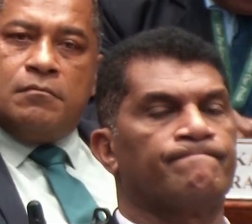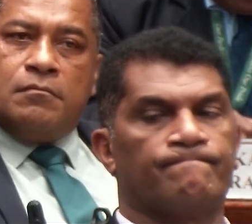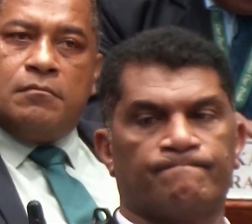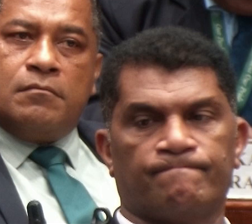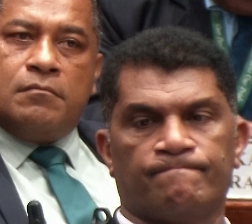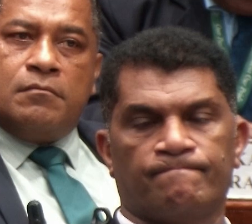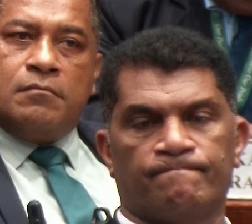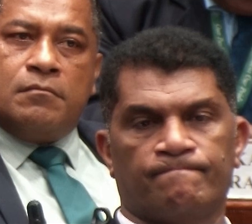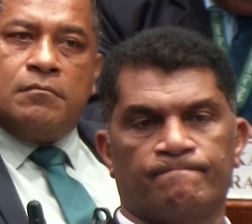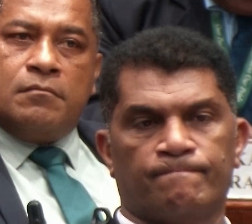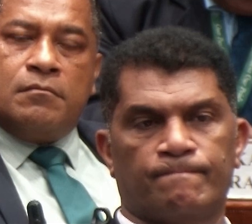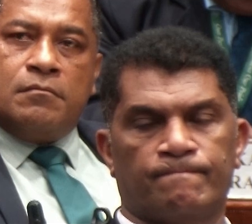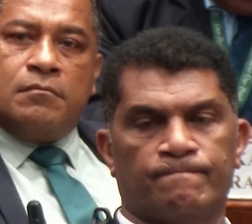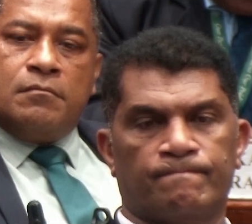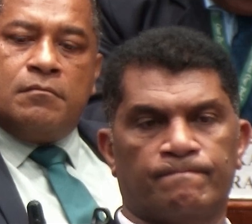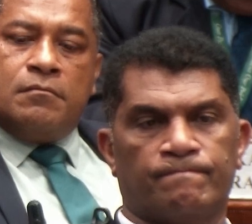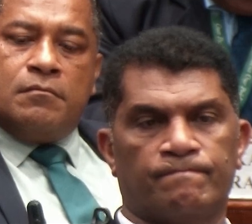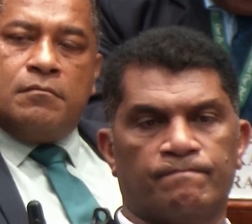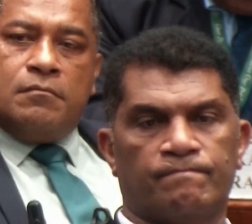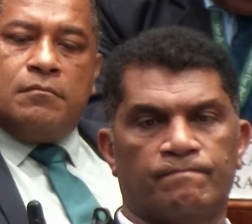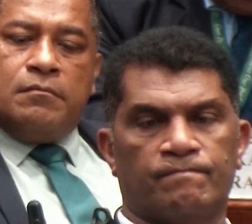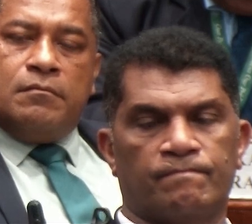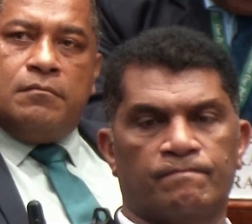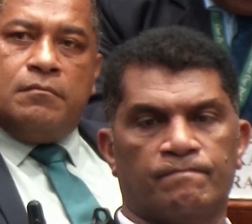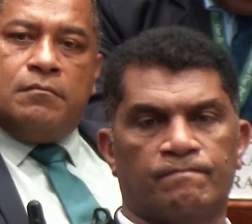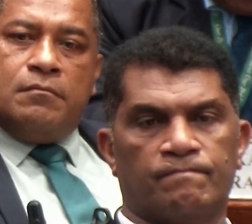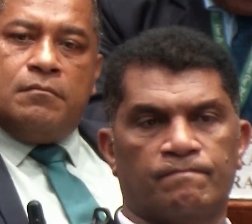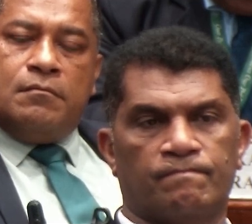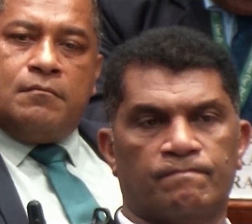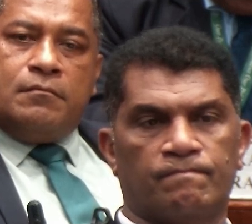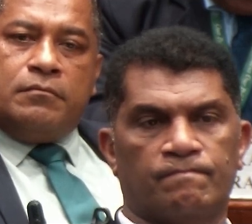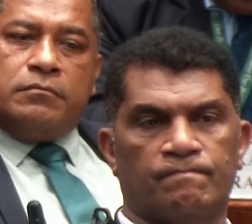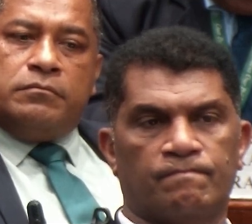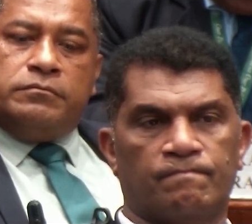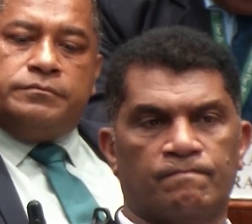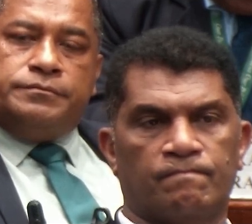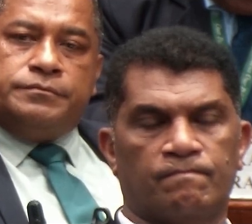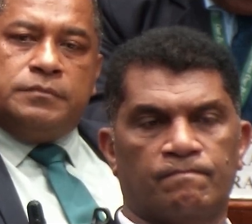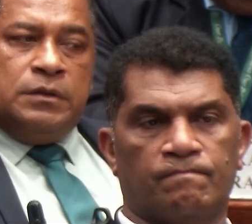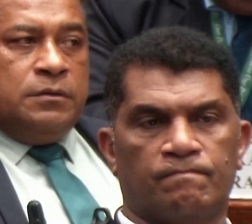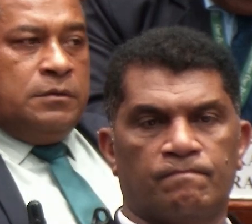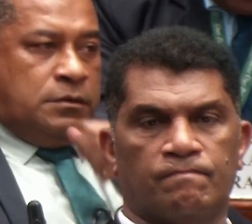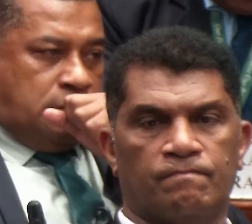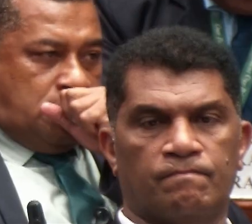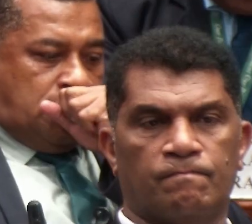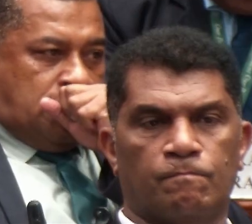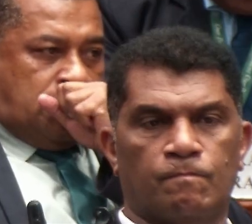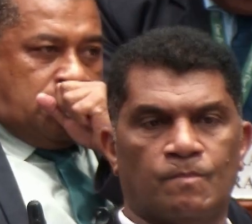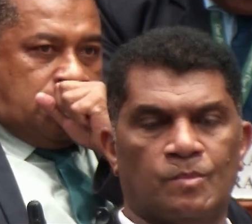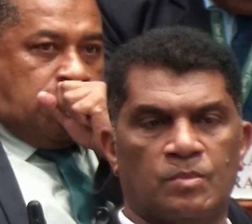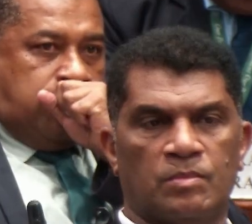Last month, we have also launched the Fiji Indigenous Tourism Framework. The